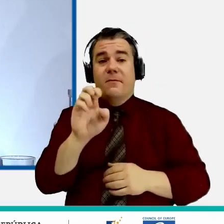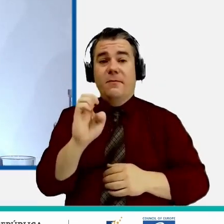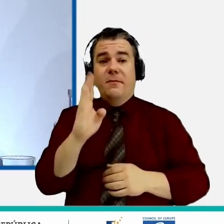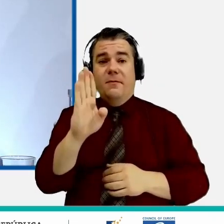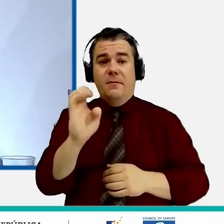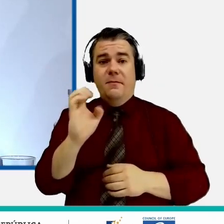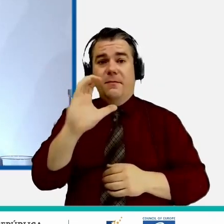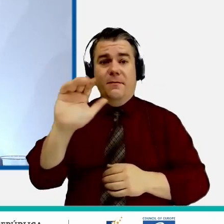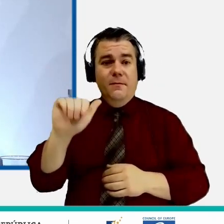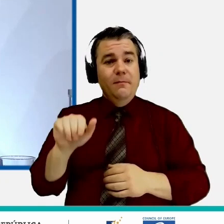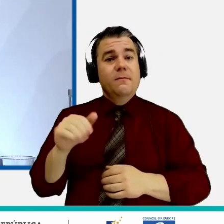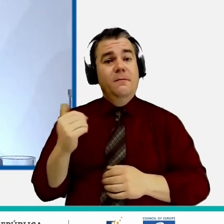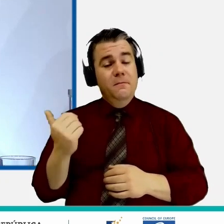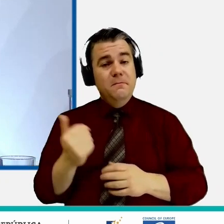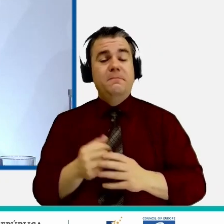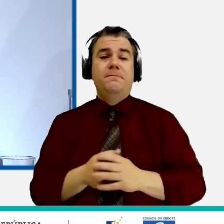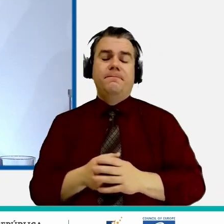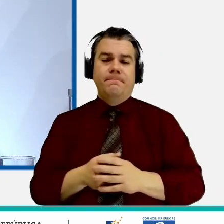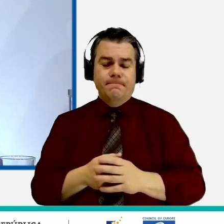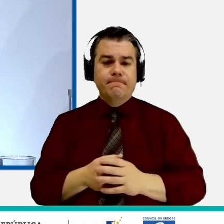who is